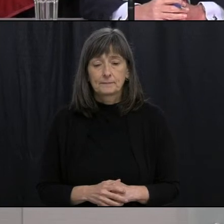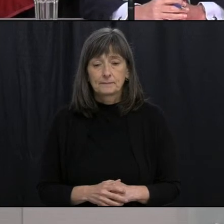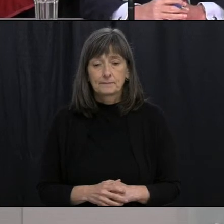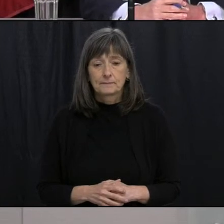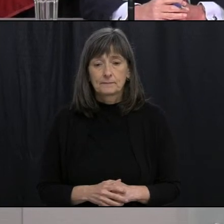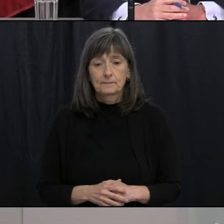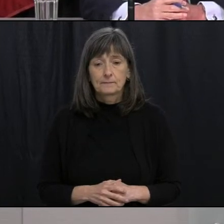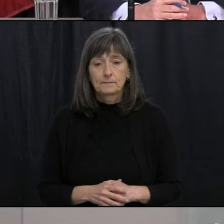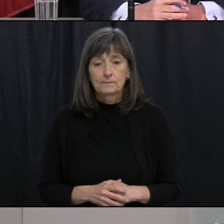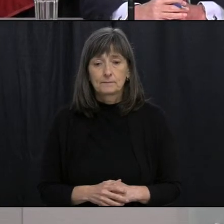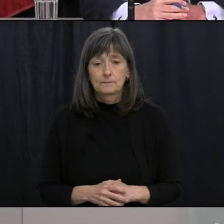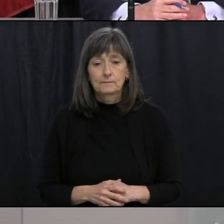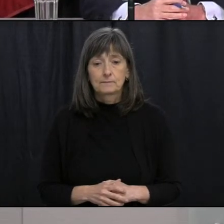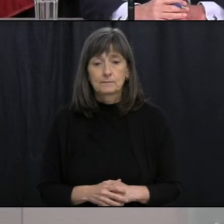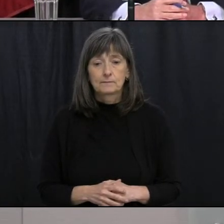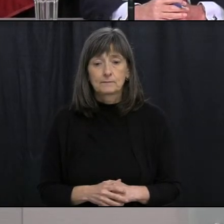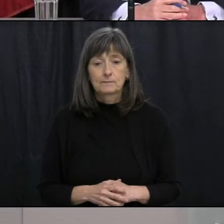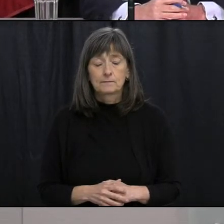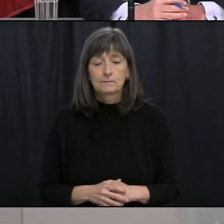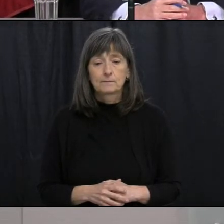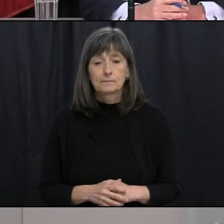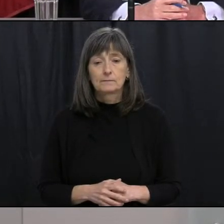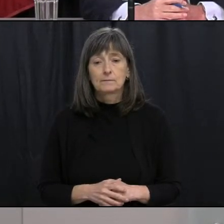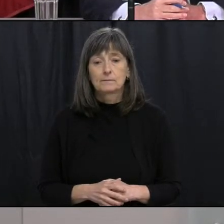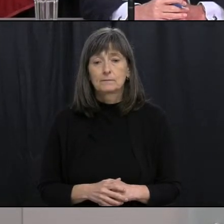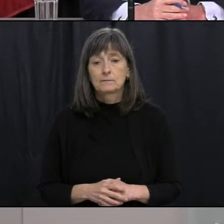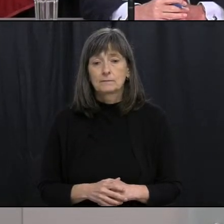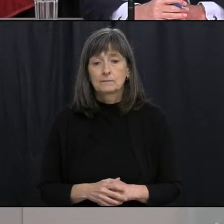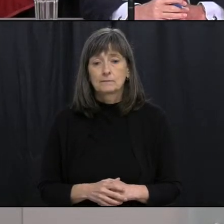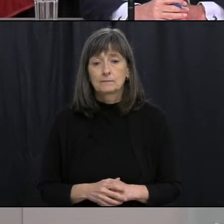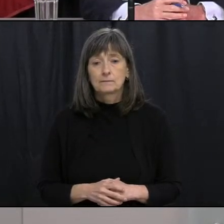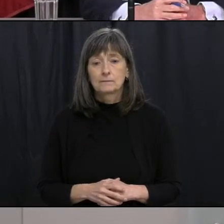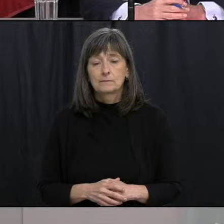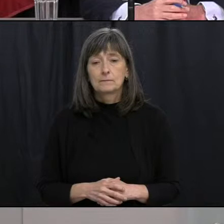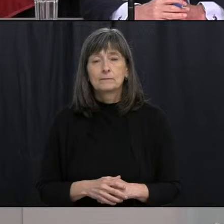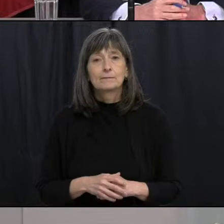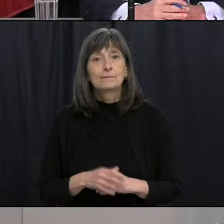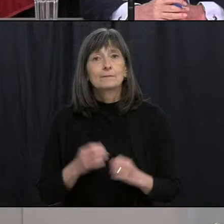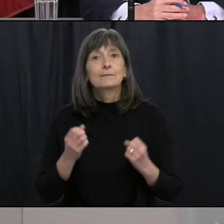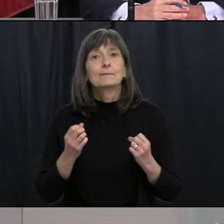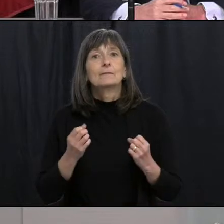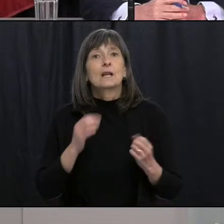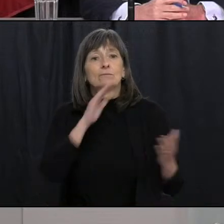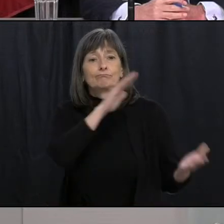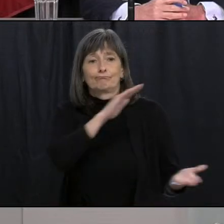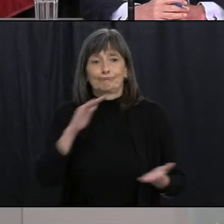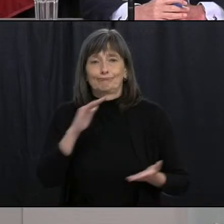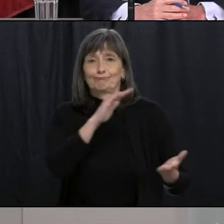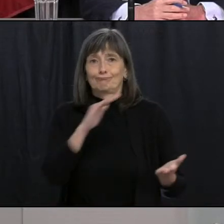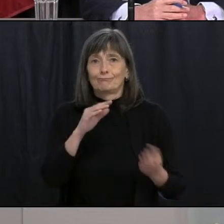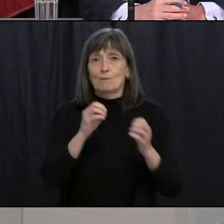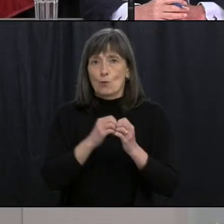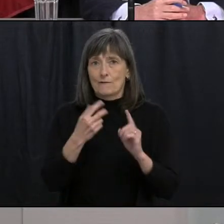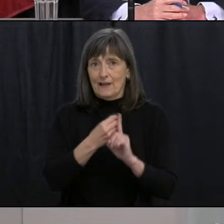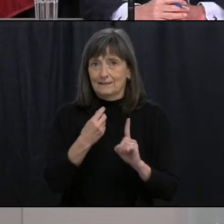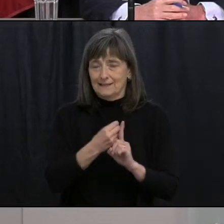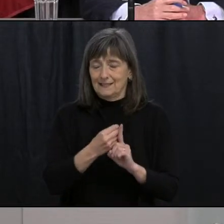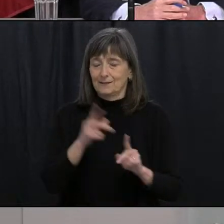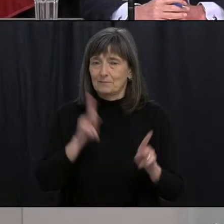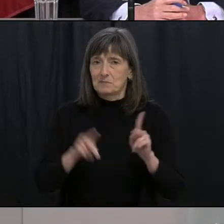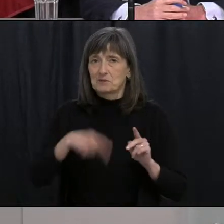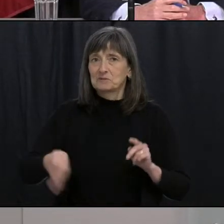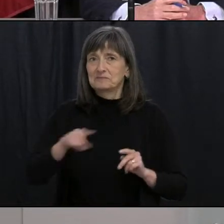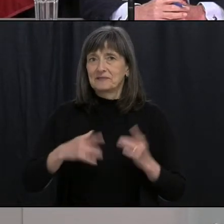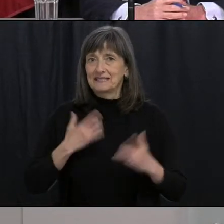you. As the demand for vaccines continues, and I'm sure a lot of people are excited to hear about the second doses now, what has the